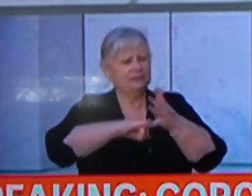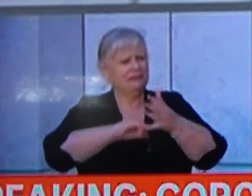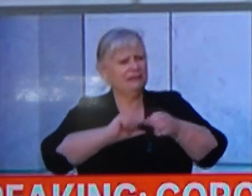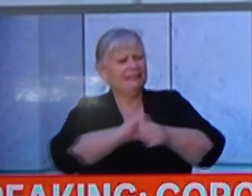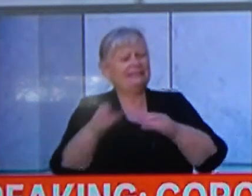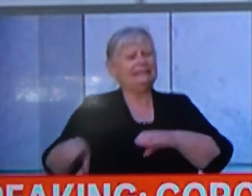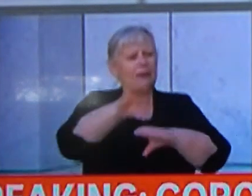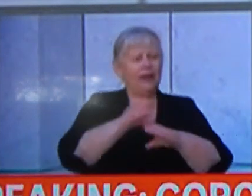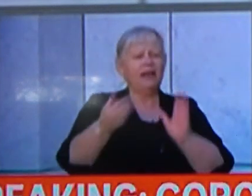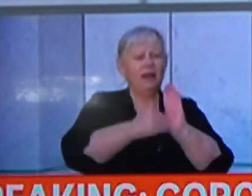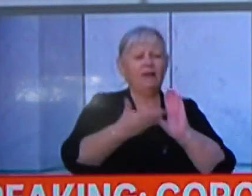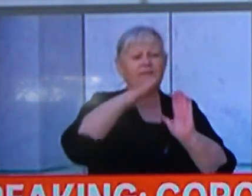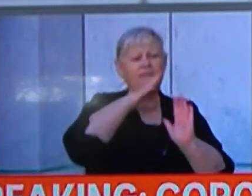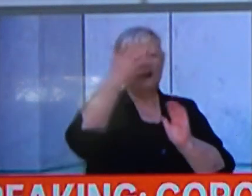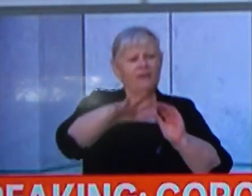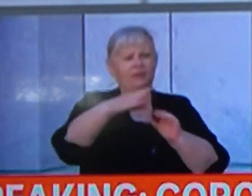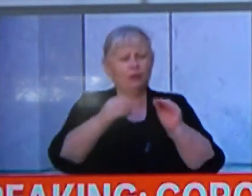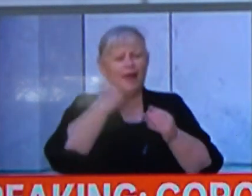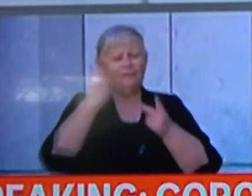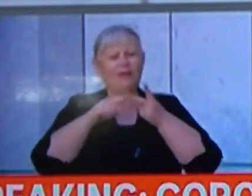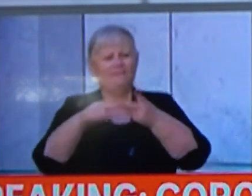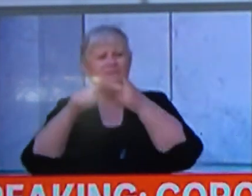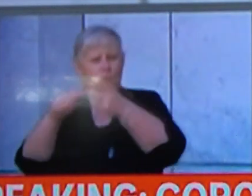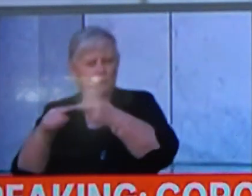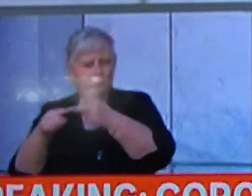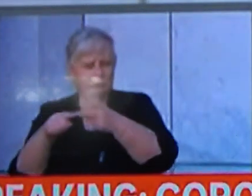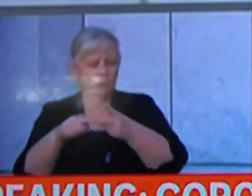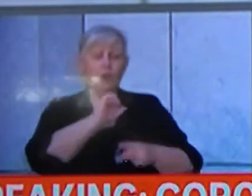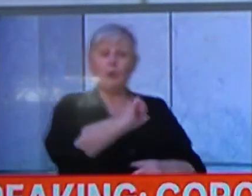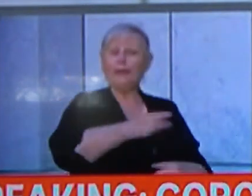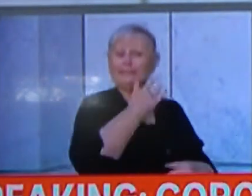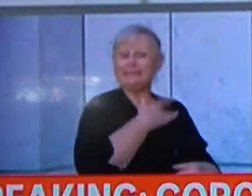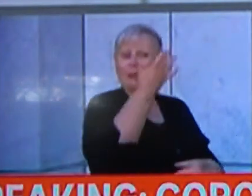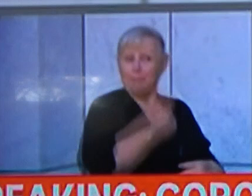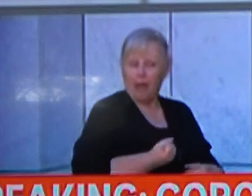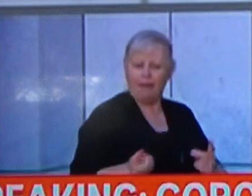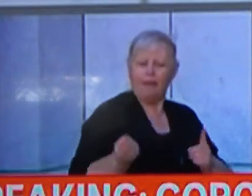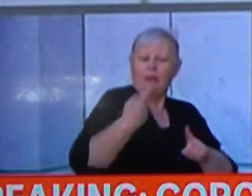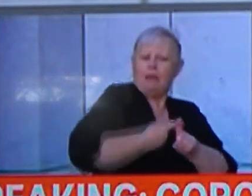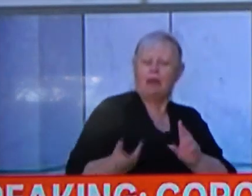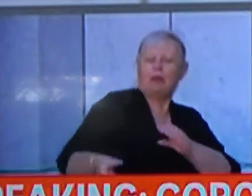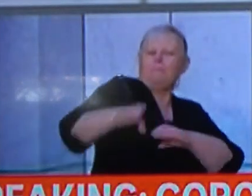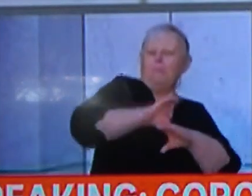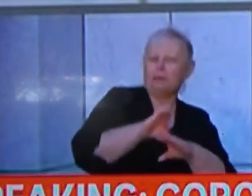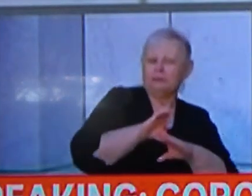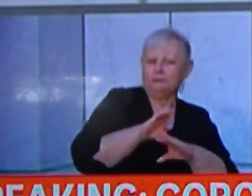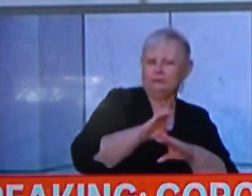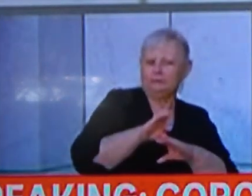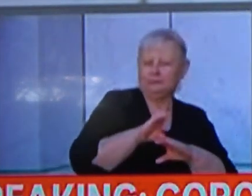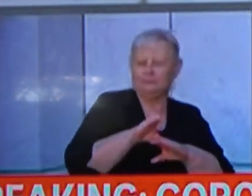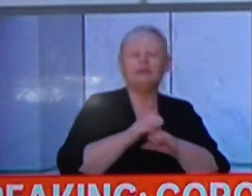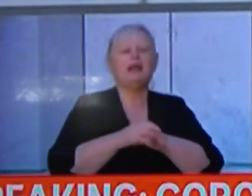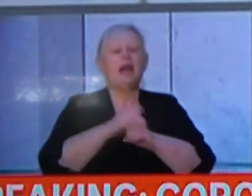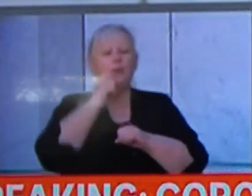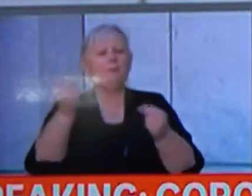additional $550 a fortnight on top of the existing job seeker or New Start payment, and